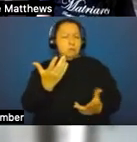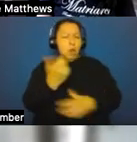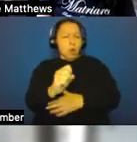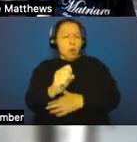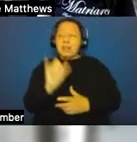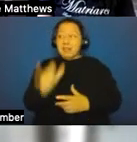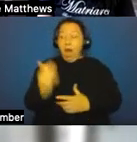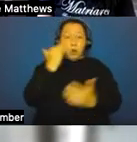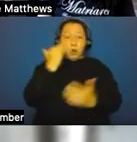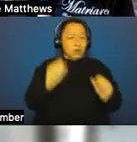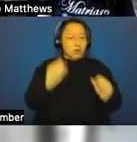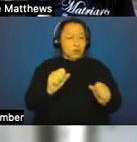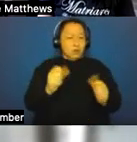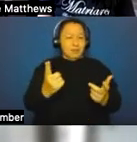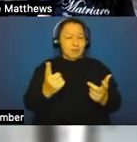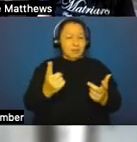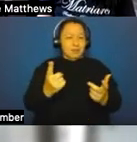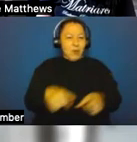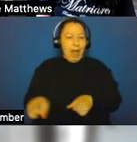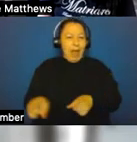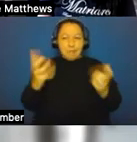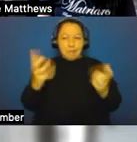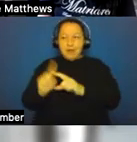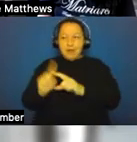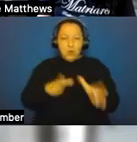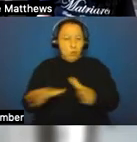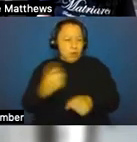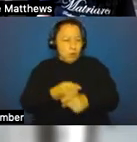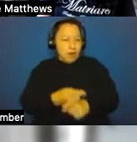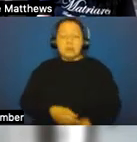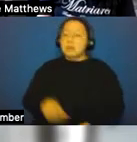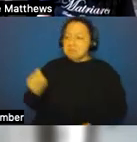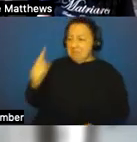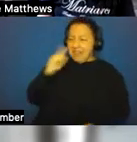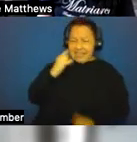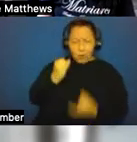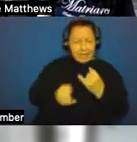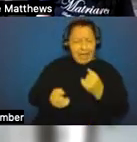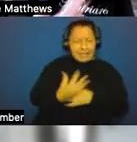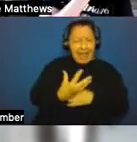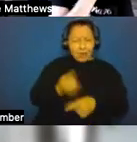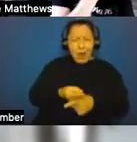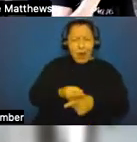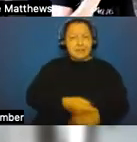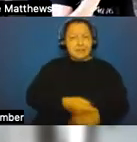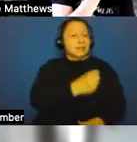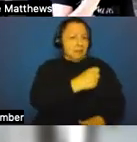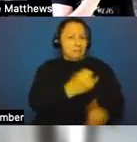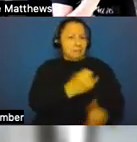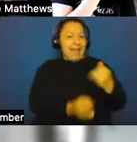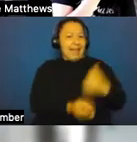Entries, right? Lots of different ways. I think that's the last slide, right? The last slide.